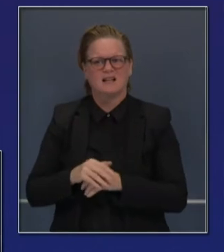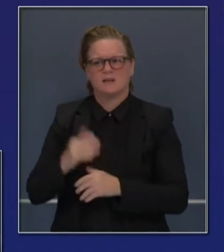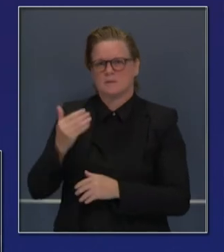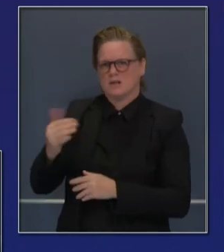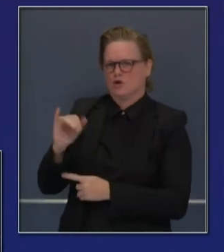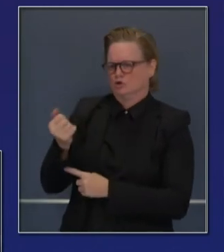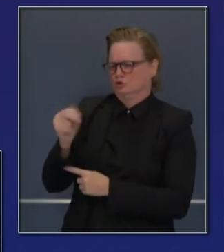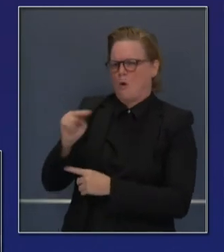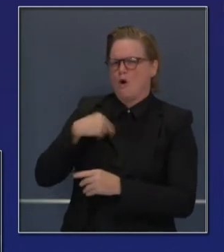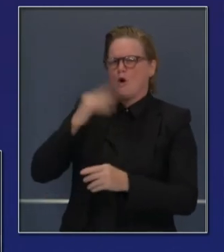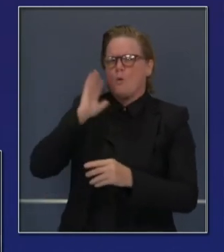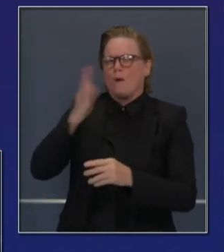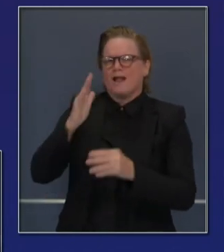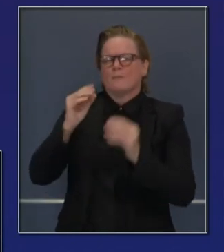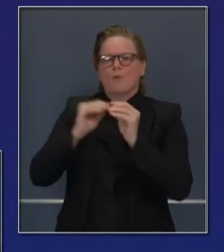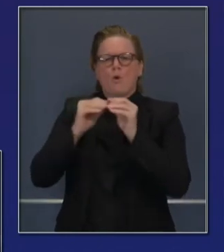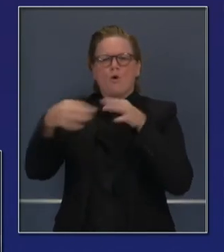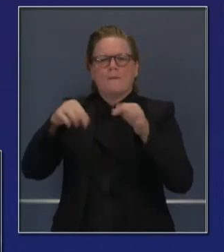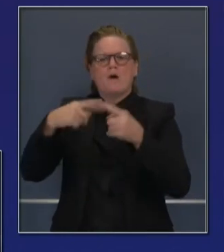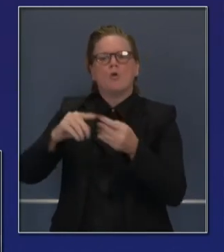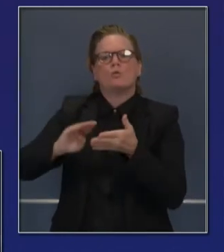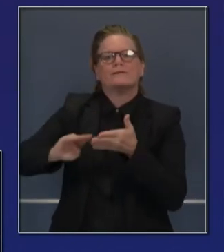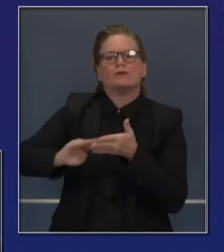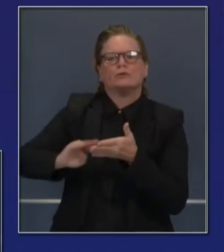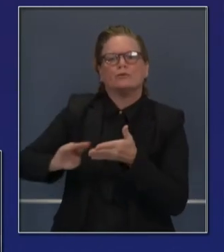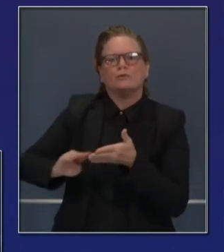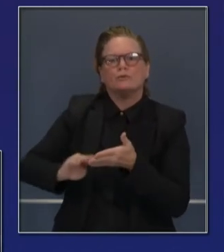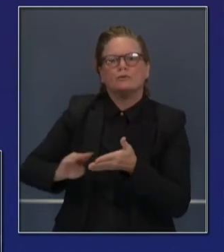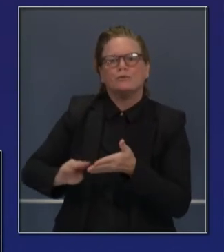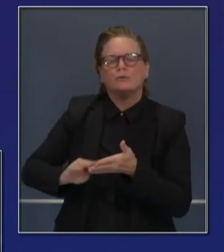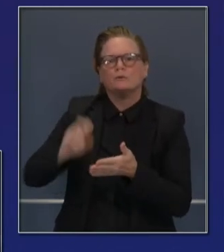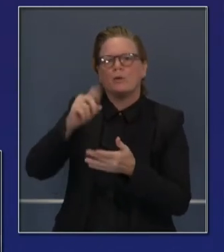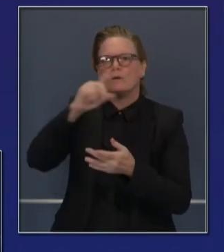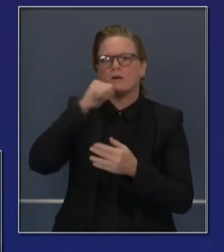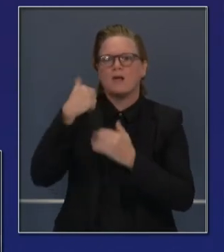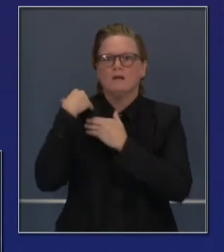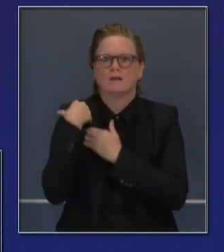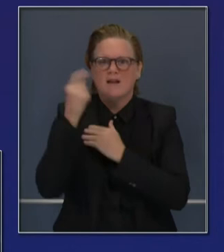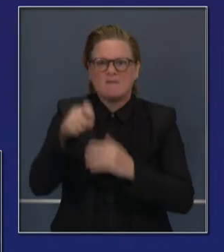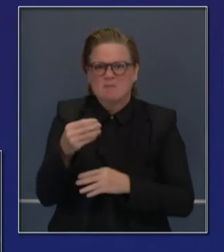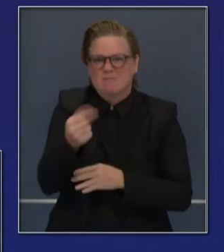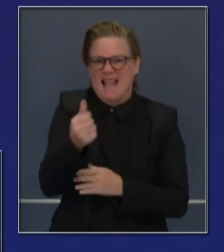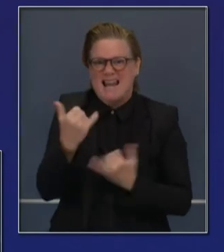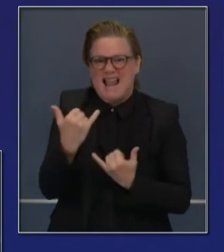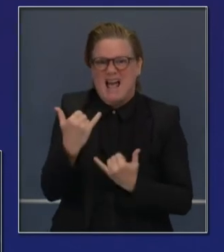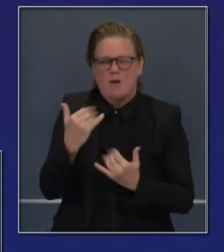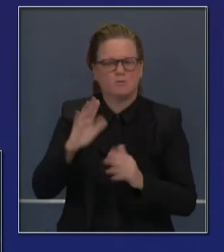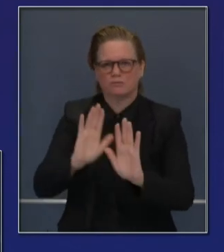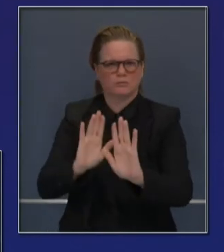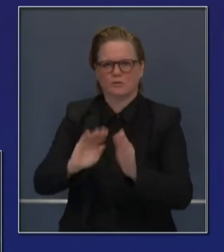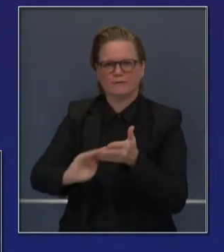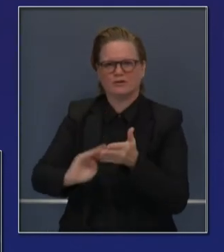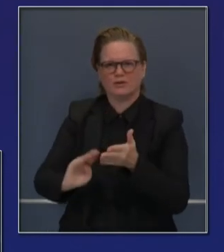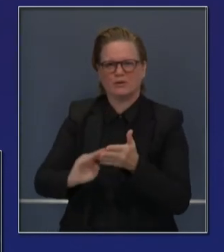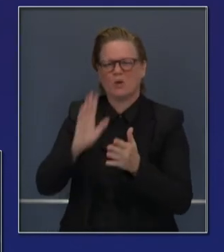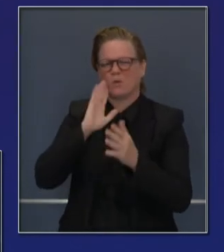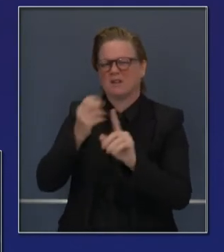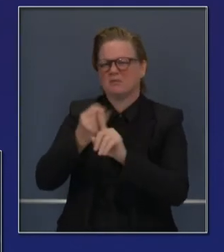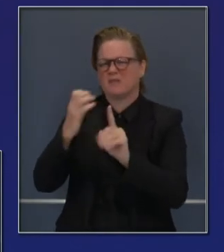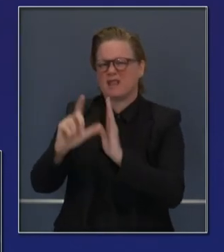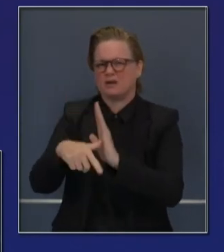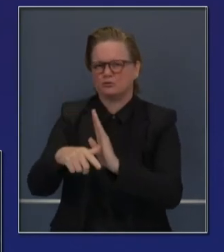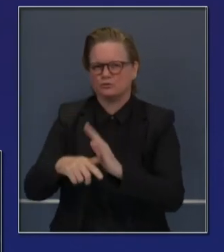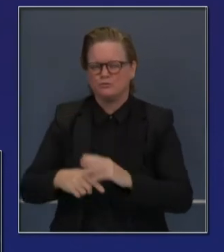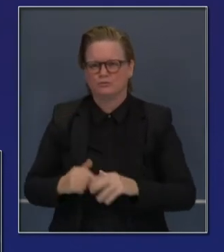been disproportionately impacted by this pandemic. A lot of great ideas have been brought to light by the legislature, a lot